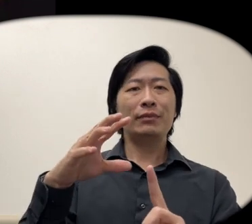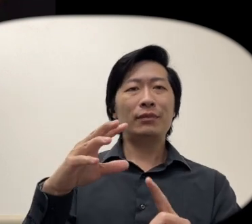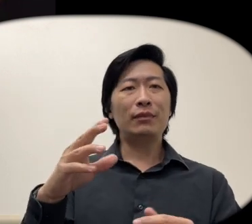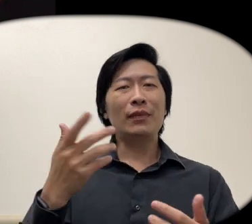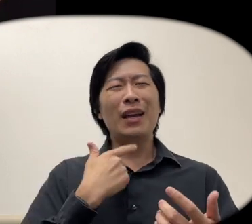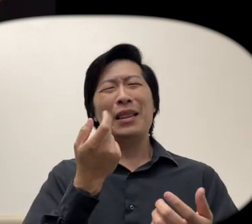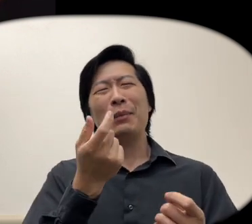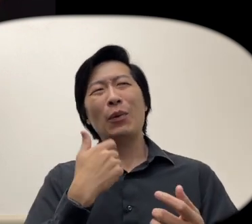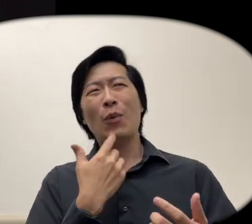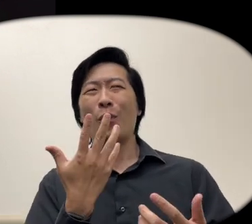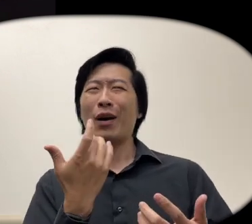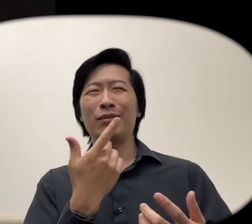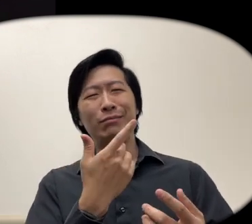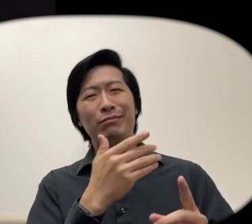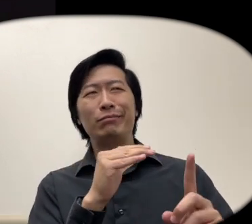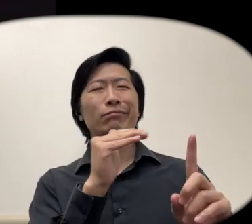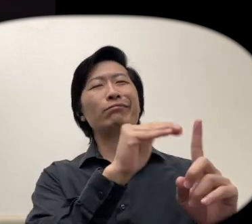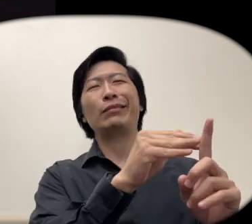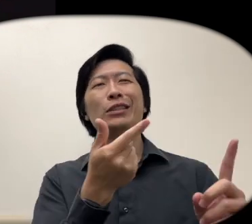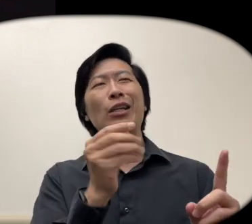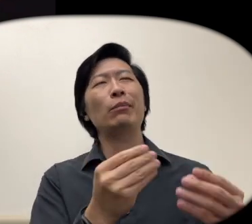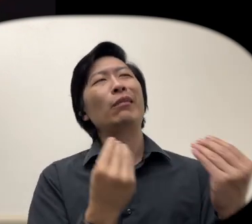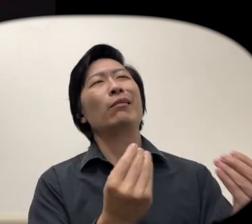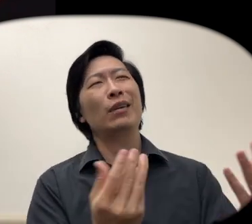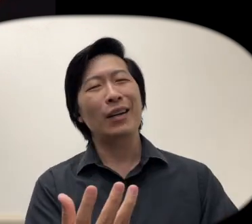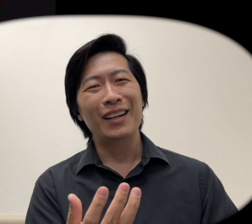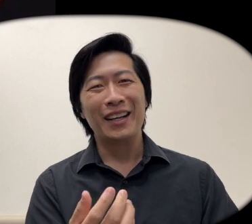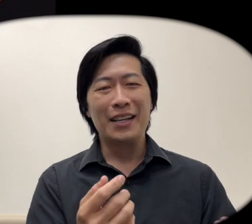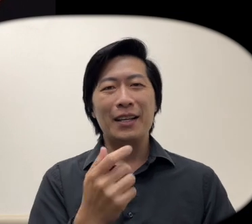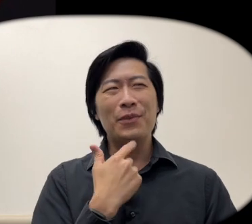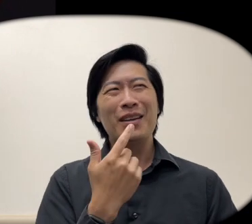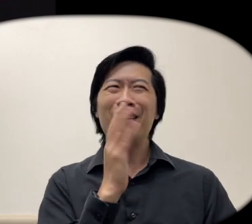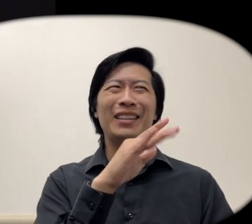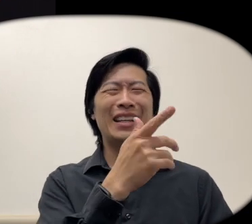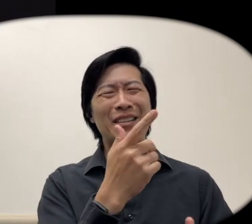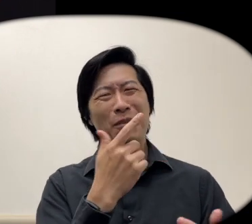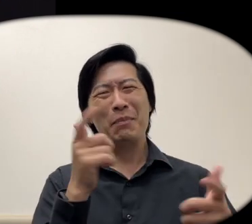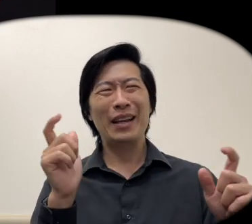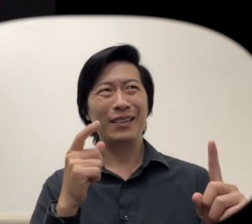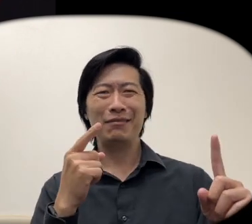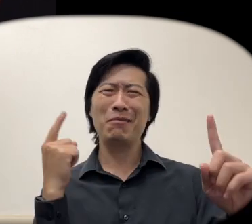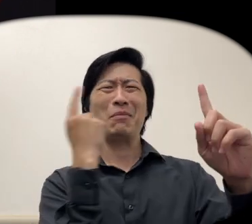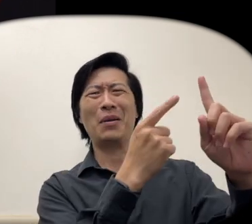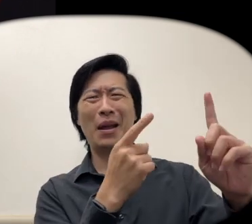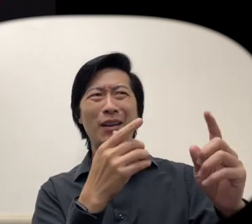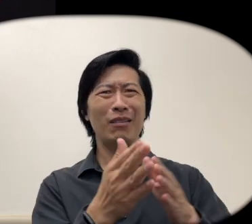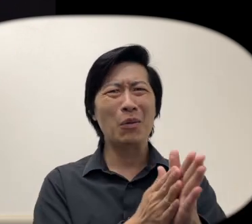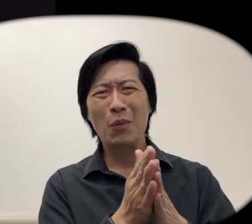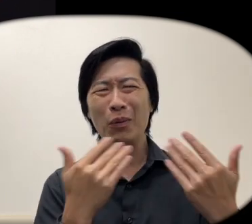is why I wanted to make this video, is it's incredibly ambitious. It's incredibly ambitious, and I think we just have to ask: is this